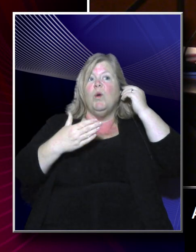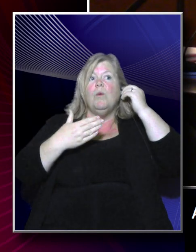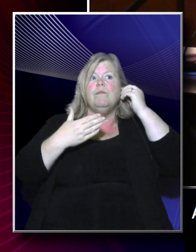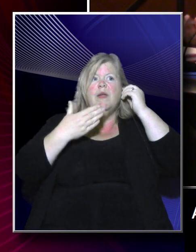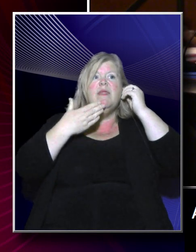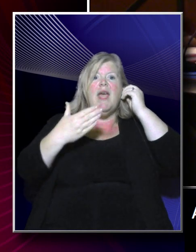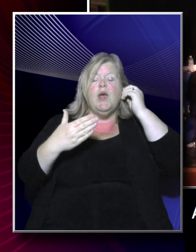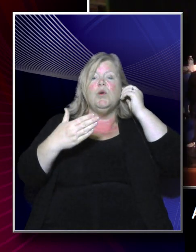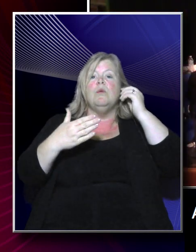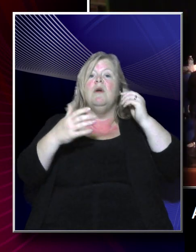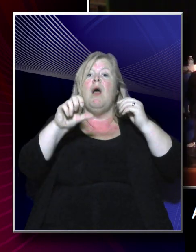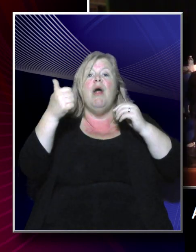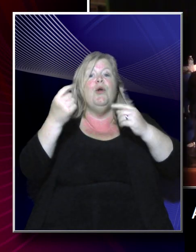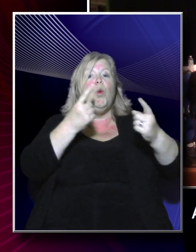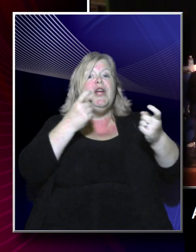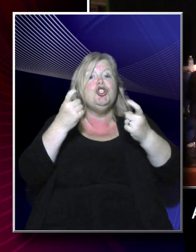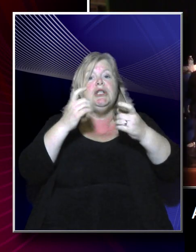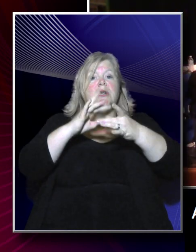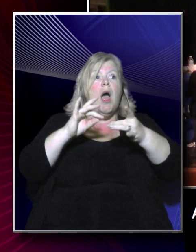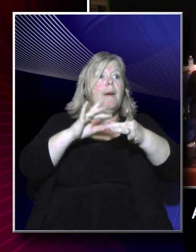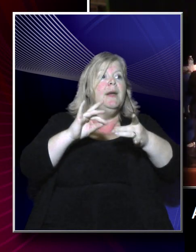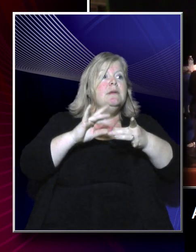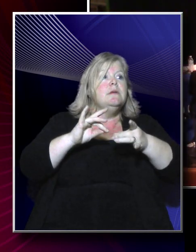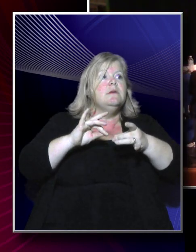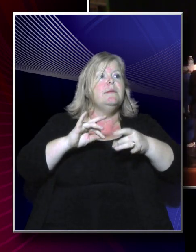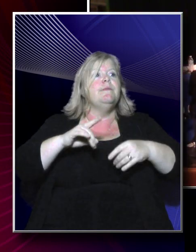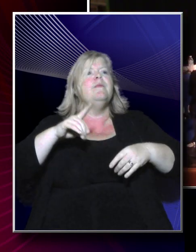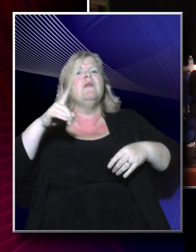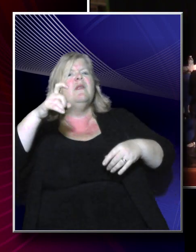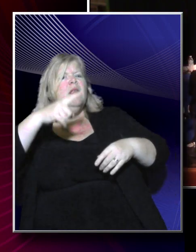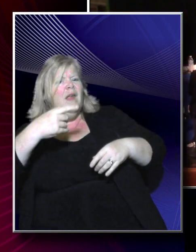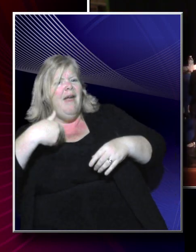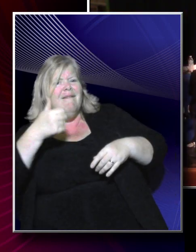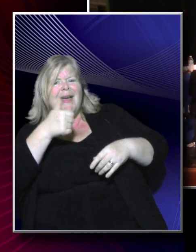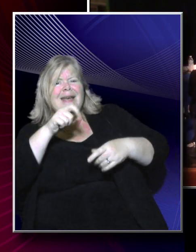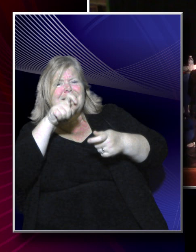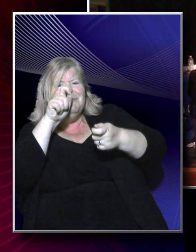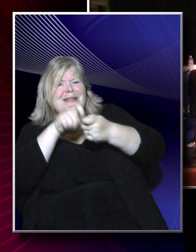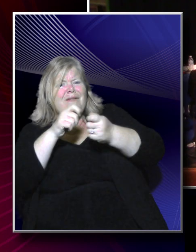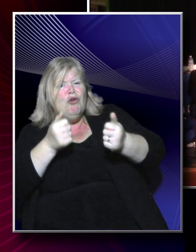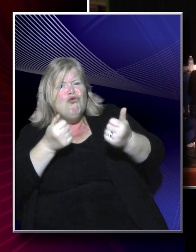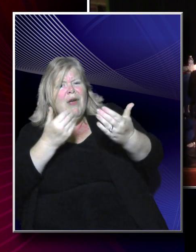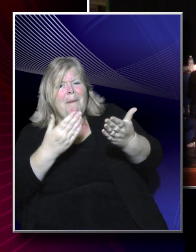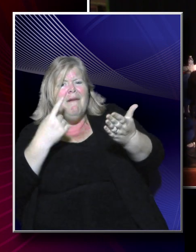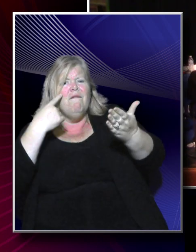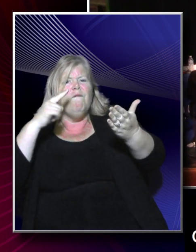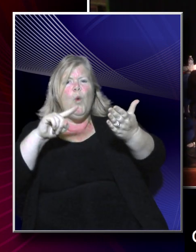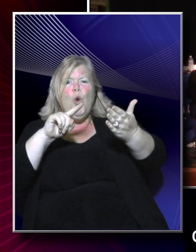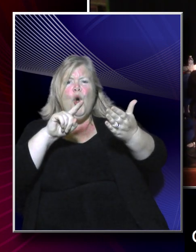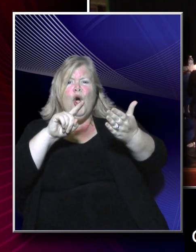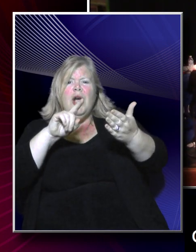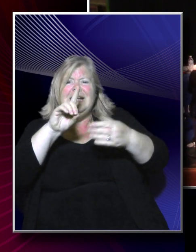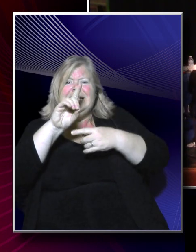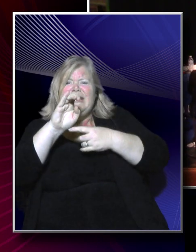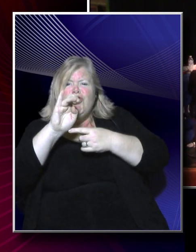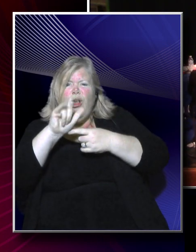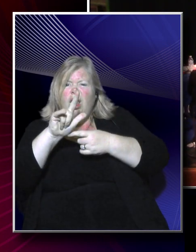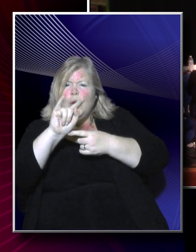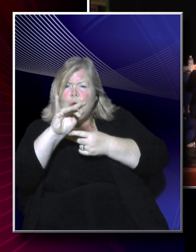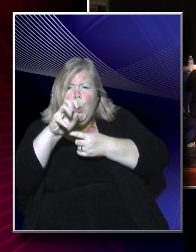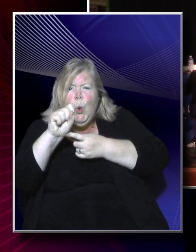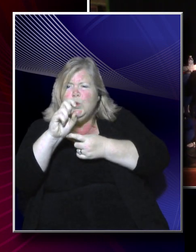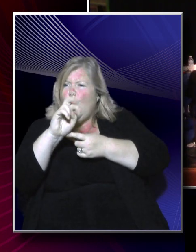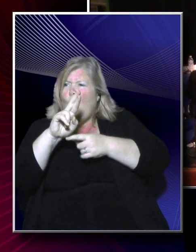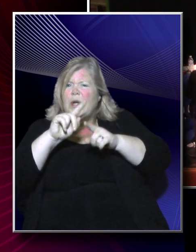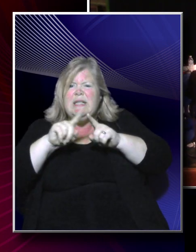Thank you. Any other questions or comments? Did they have any specific recommendations for the digital tools or